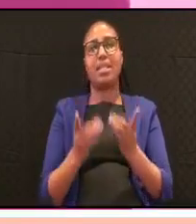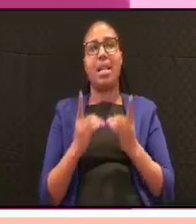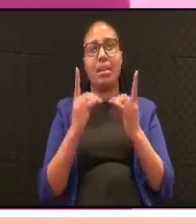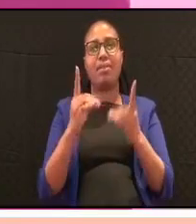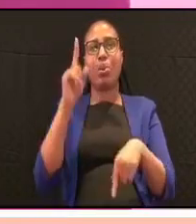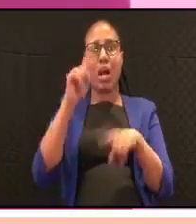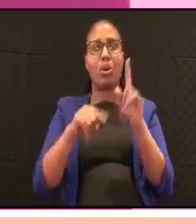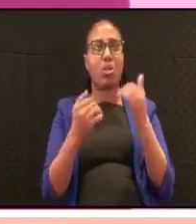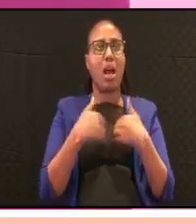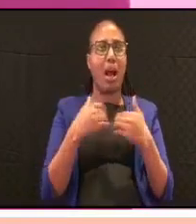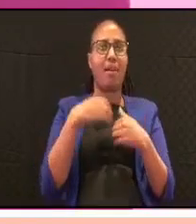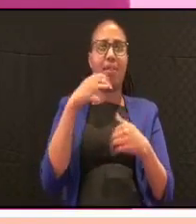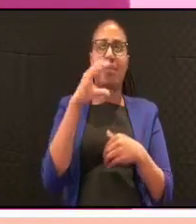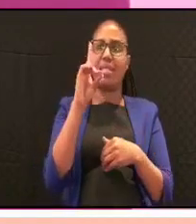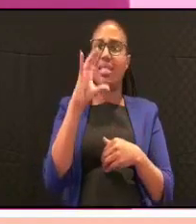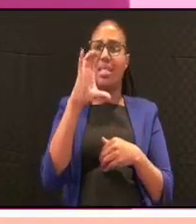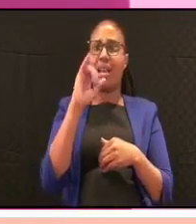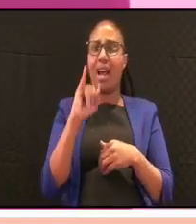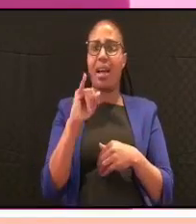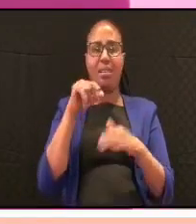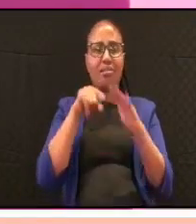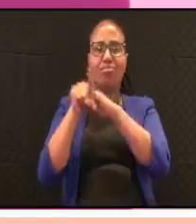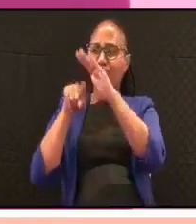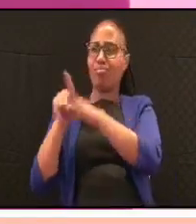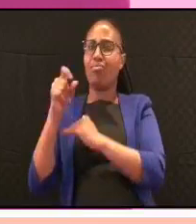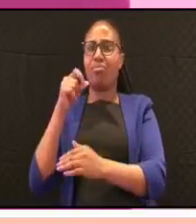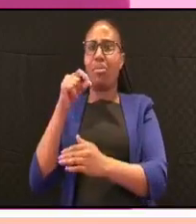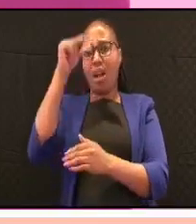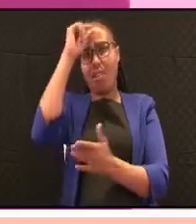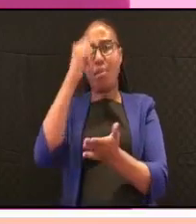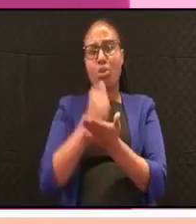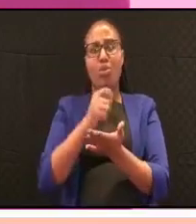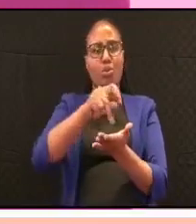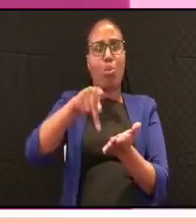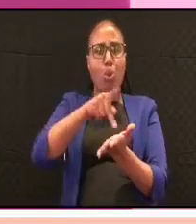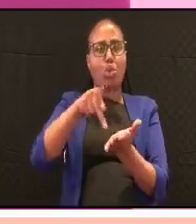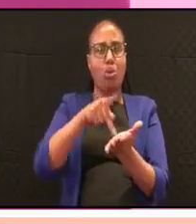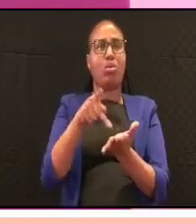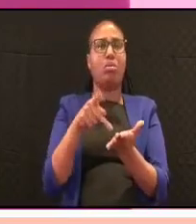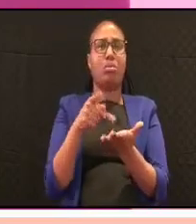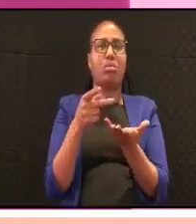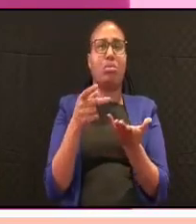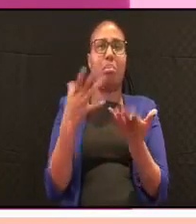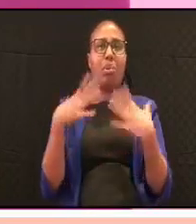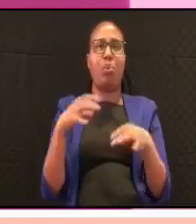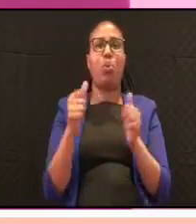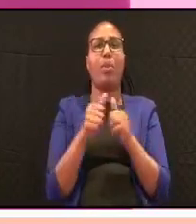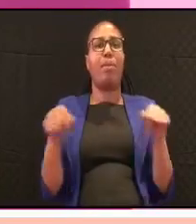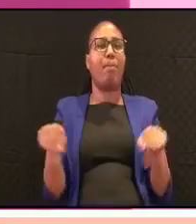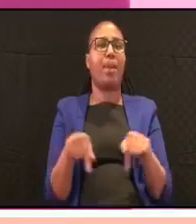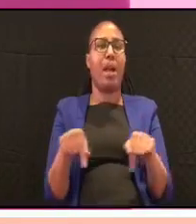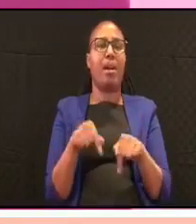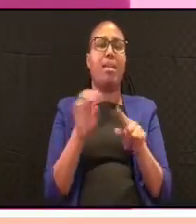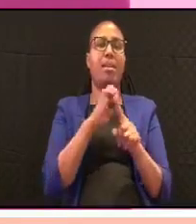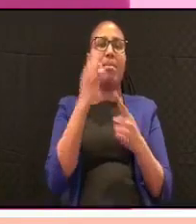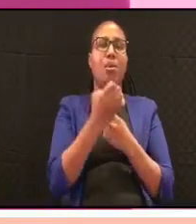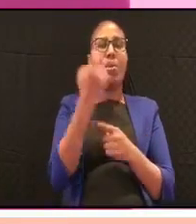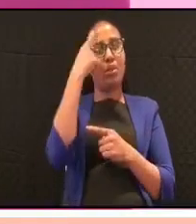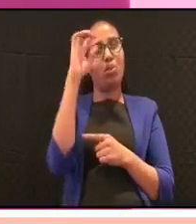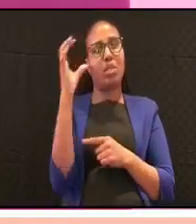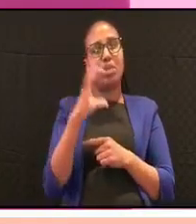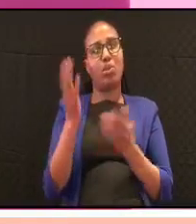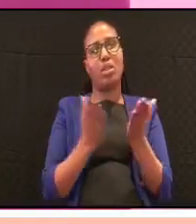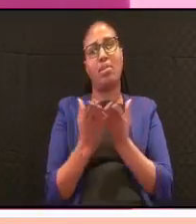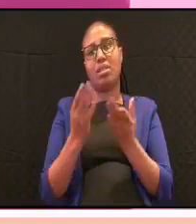cannot have detectives in government offices because they poison the atmosphere and the environment for civil